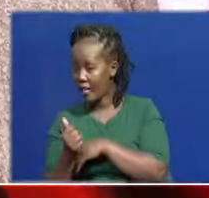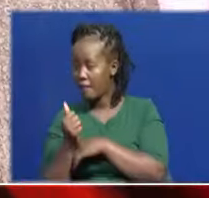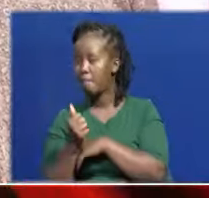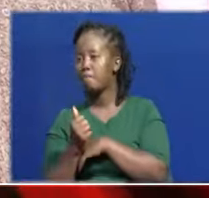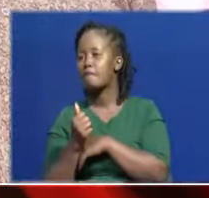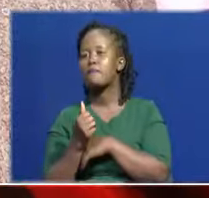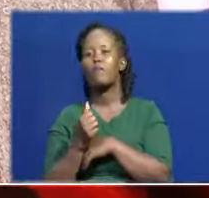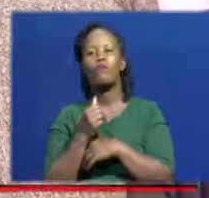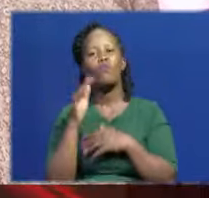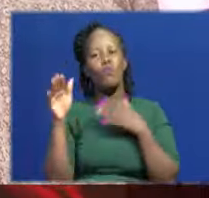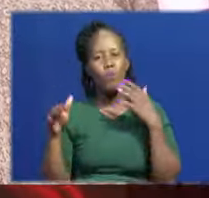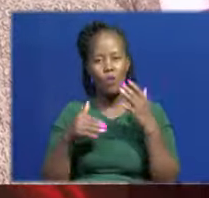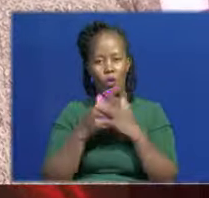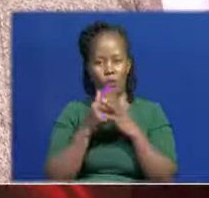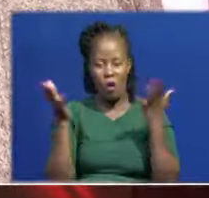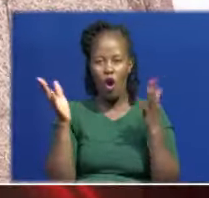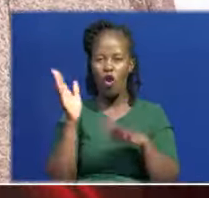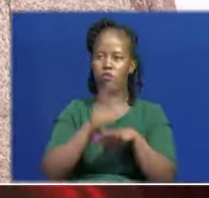ya yale nyadhifa